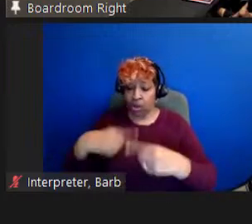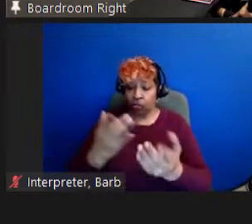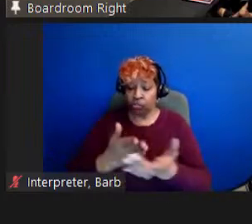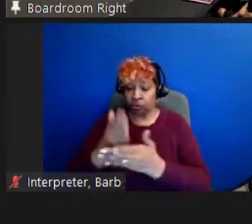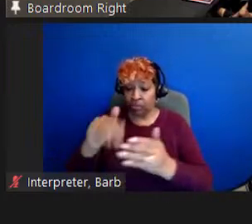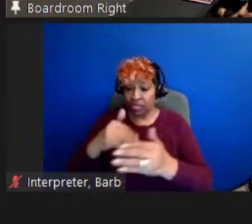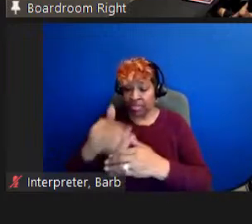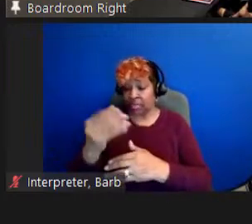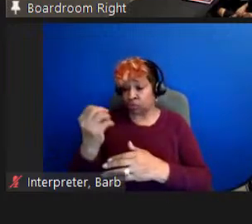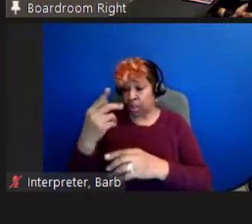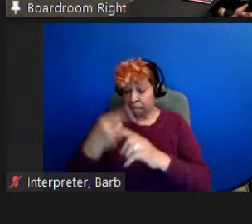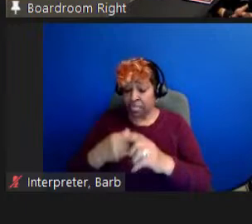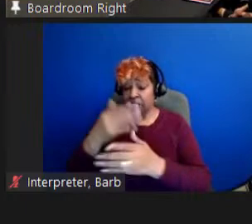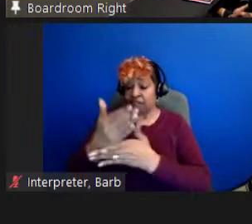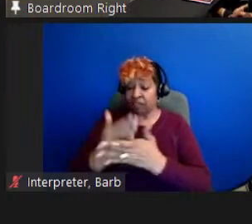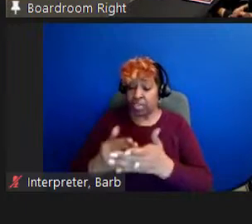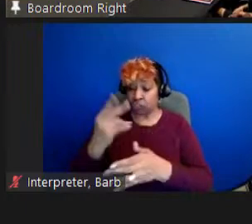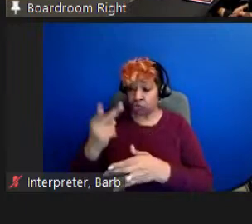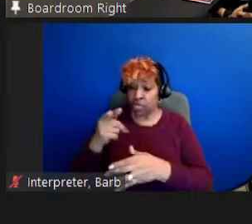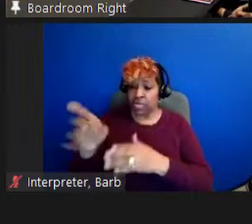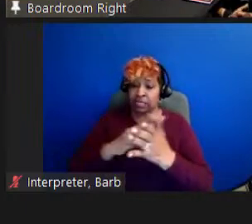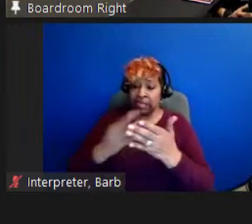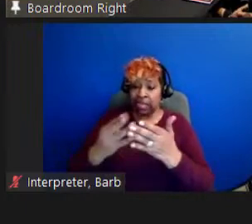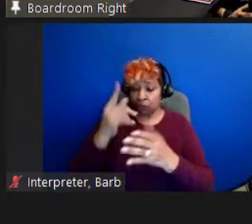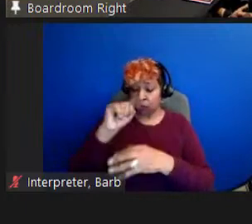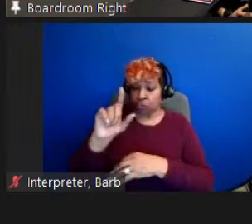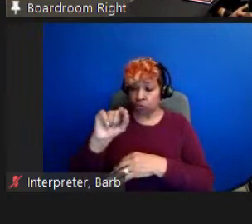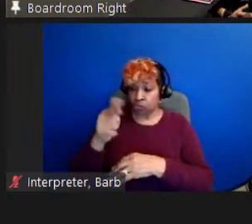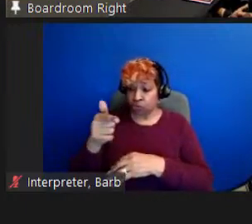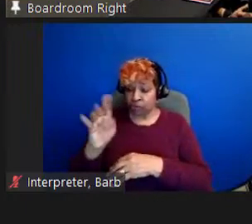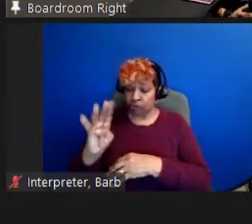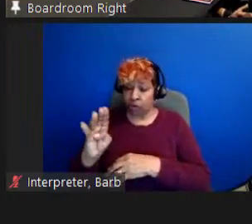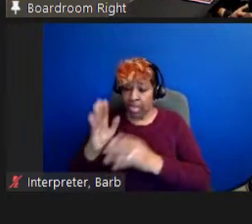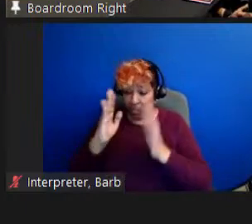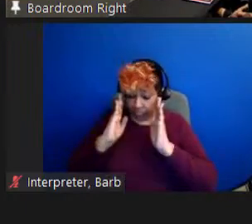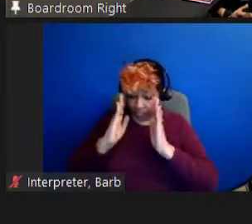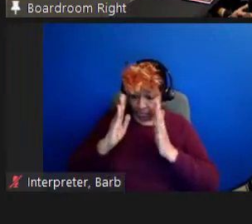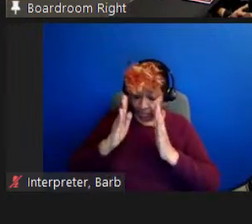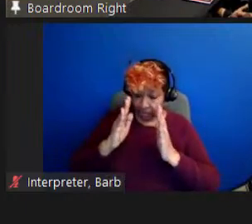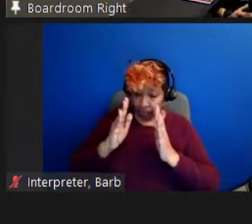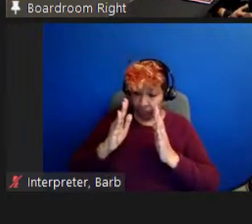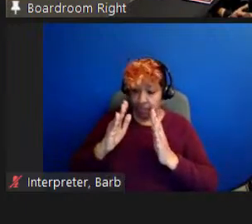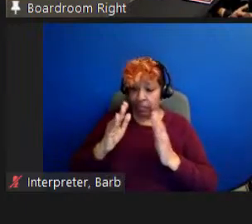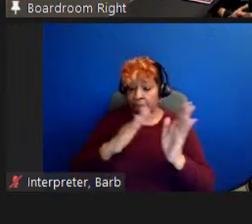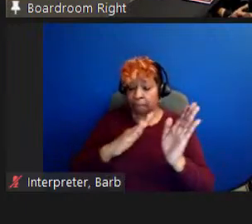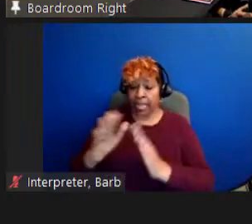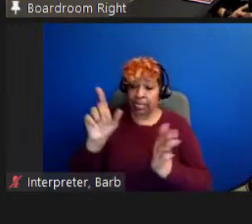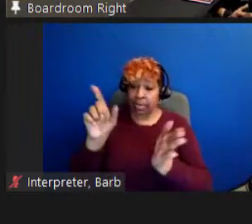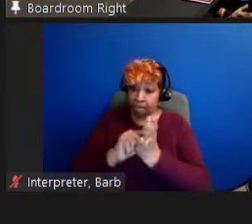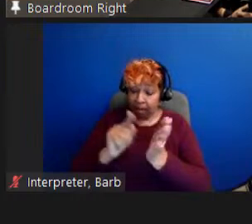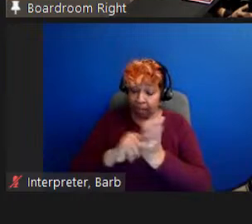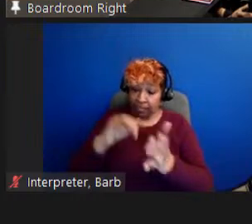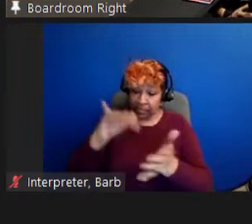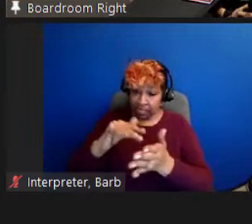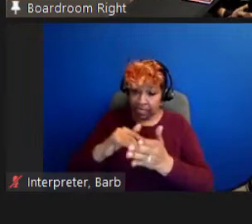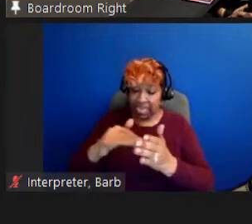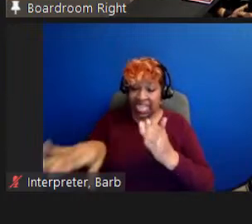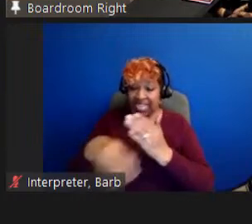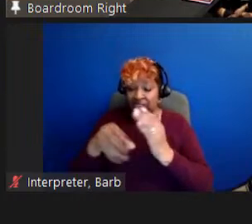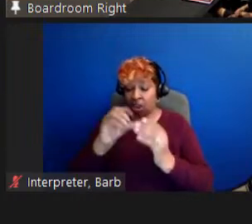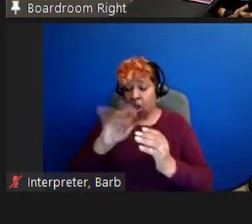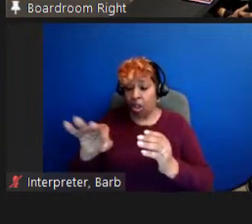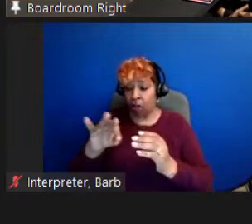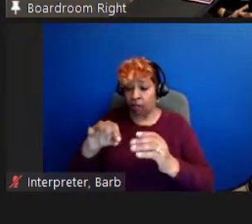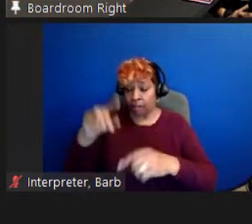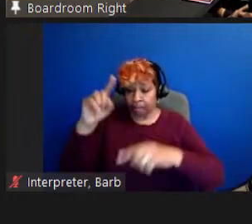phase 2. It's scheduled for 2024. The intention is to publish the study, kick off a series of public meetings, and